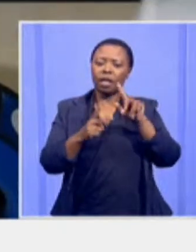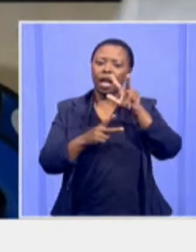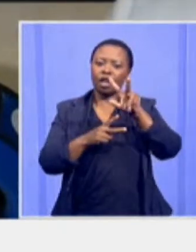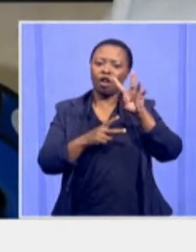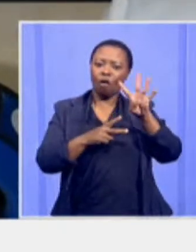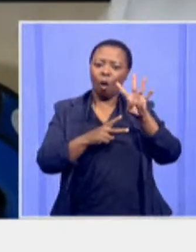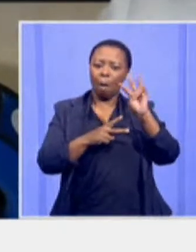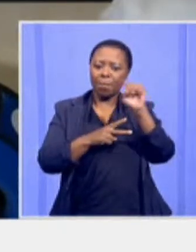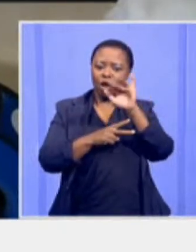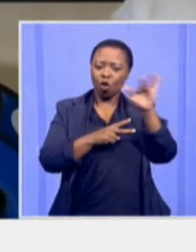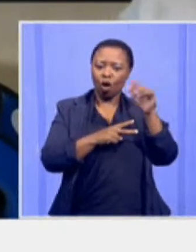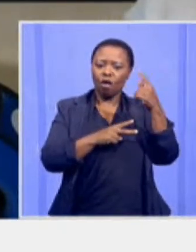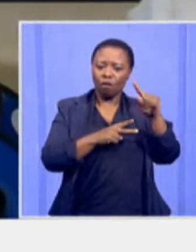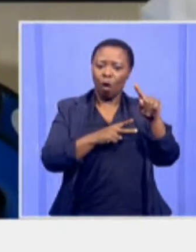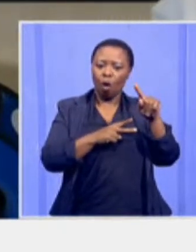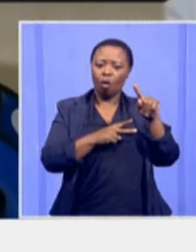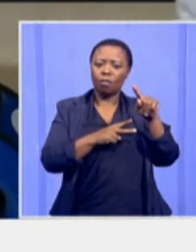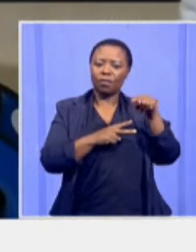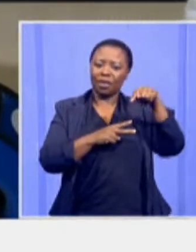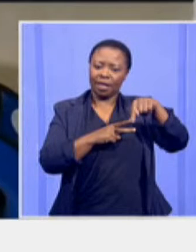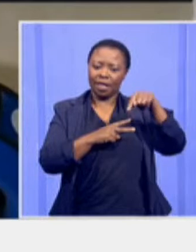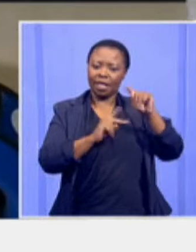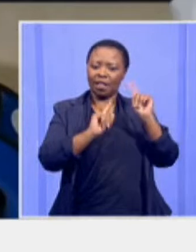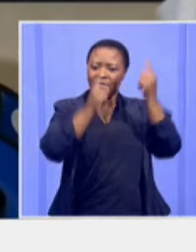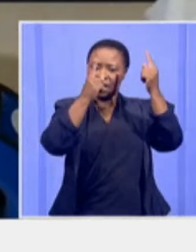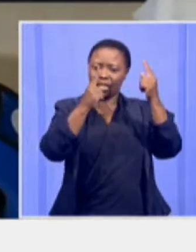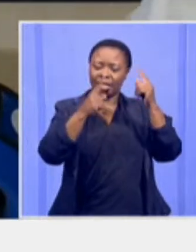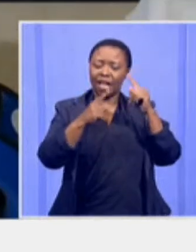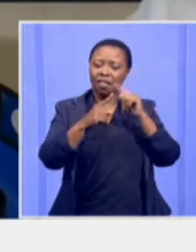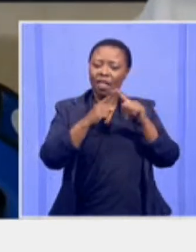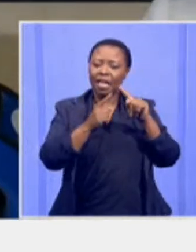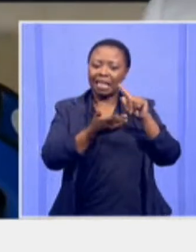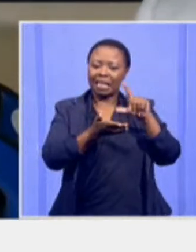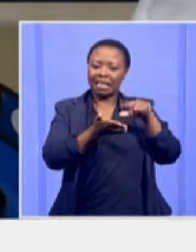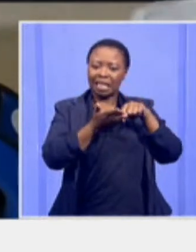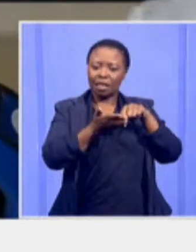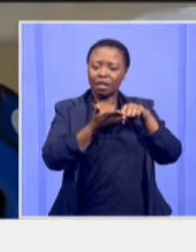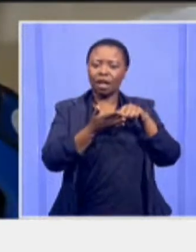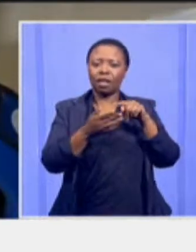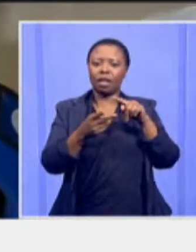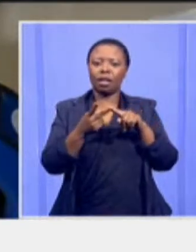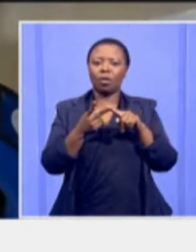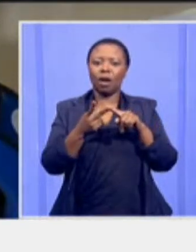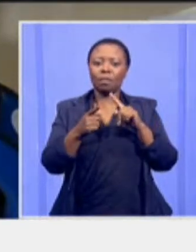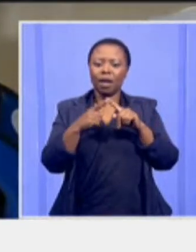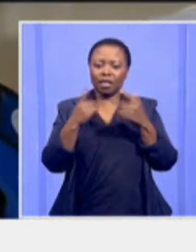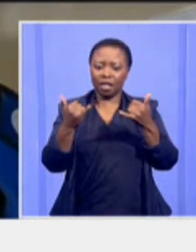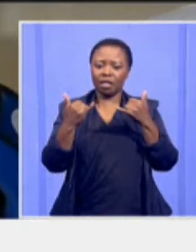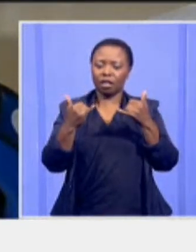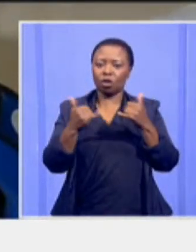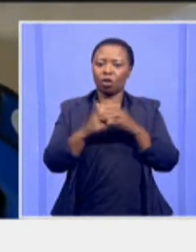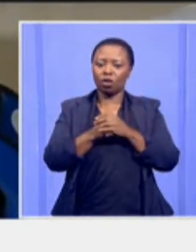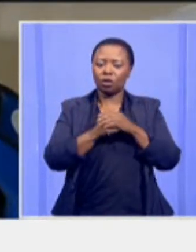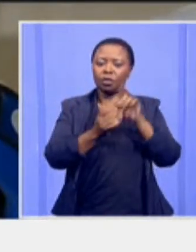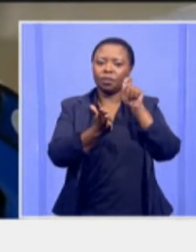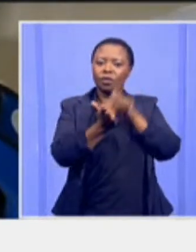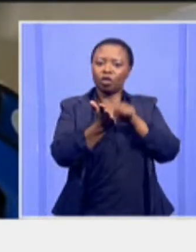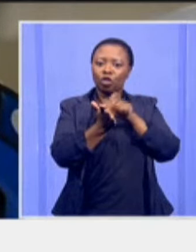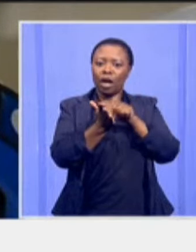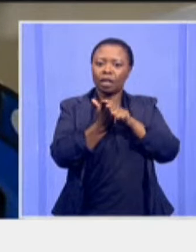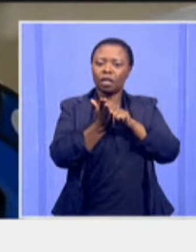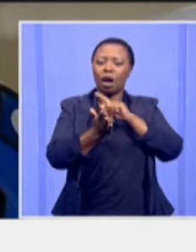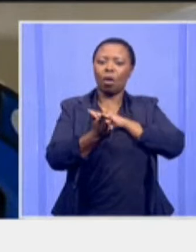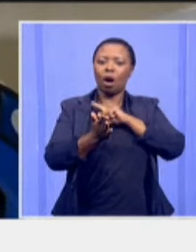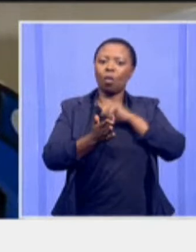campuses. We will absorb the debt. I said, VC, give us something in writing, because we